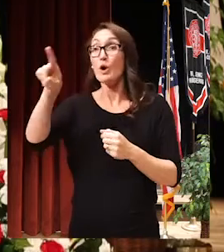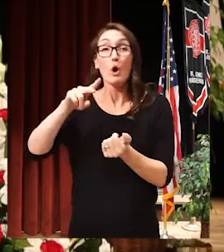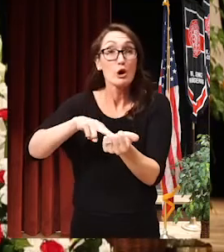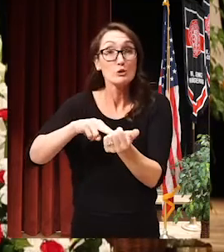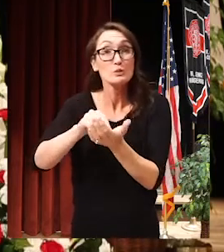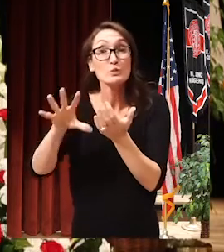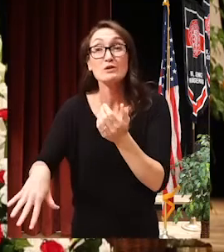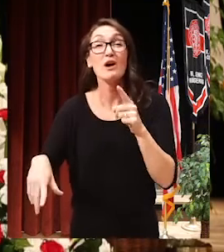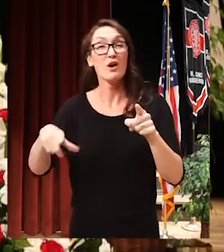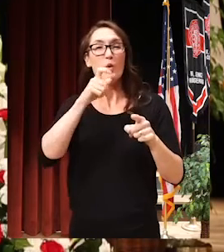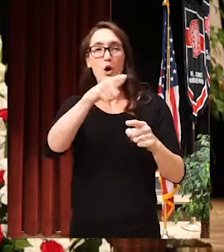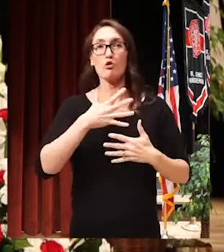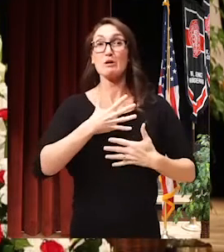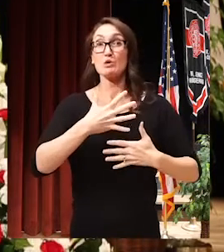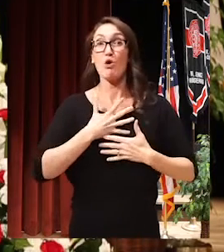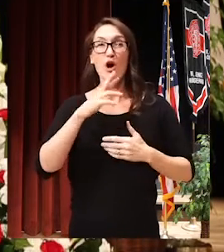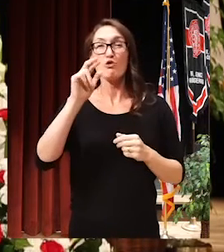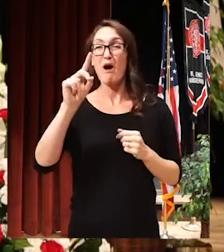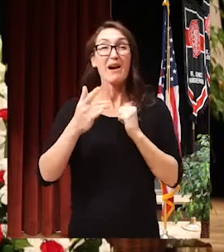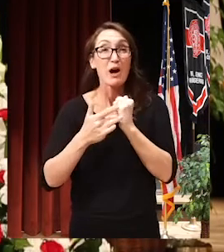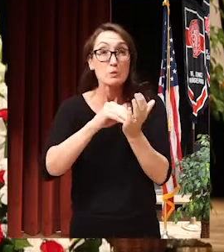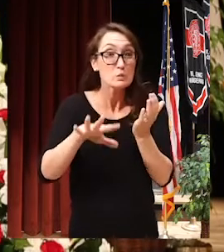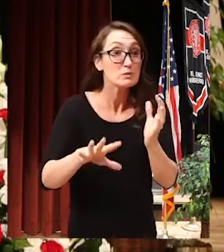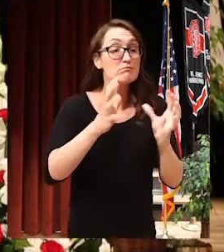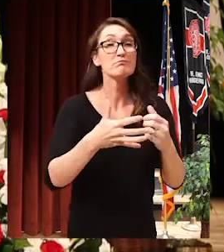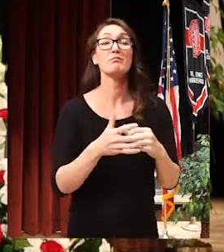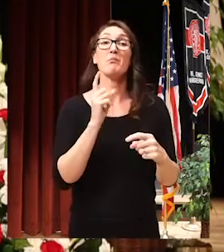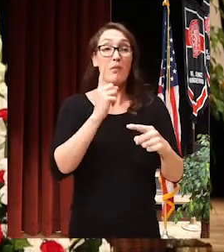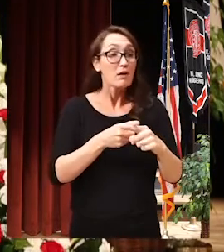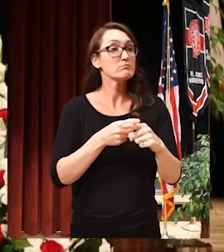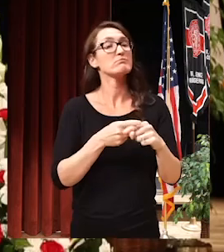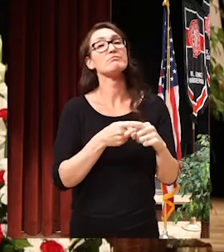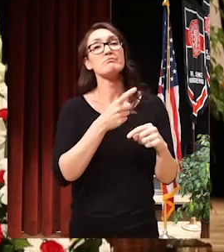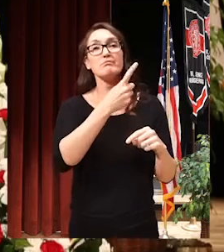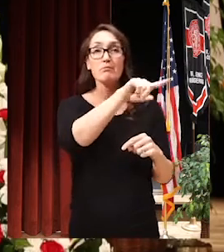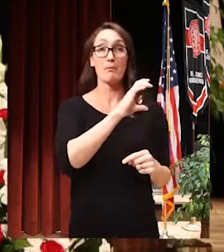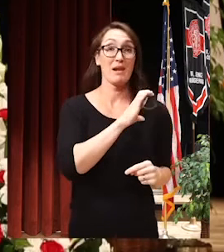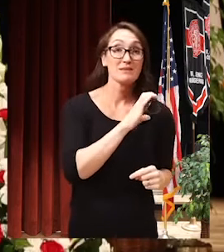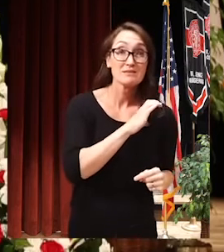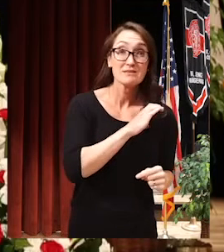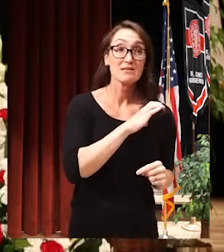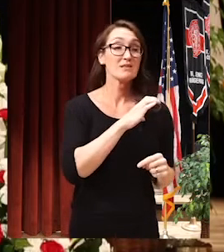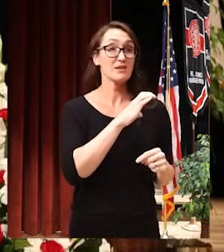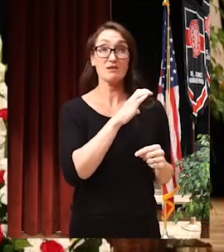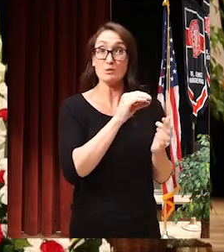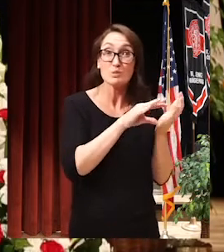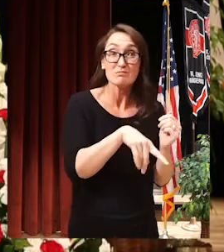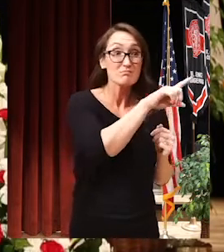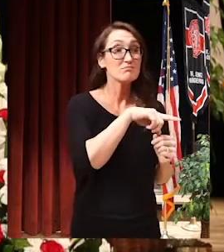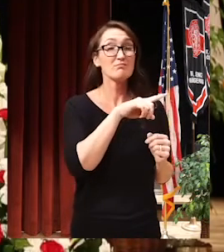nursing students, our respiratory care and rad tech students, as well as our police officers